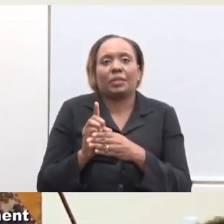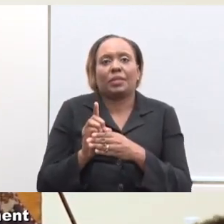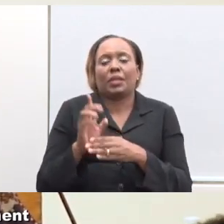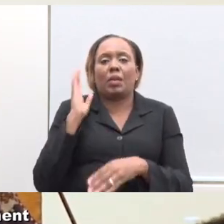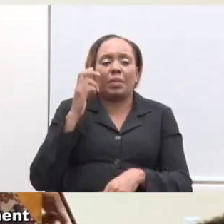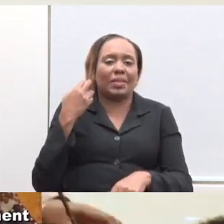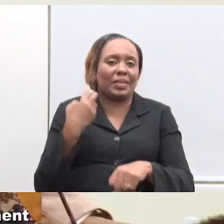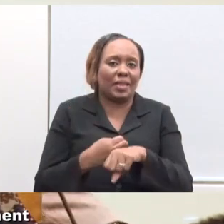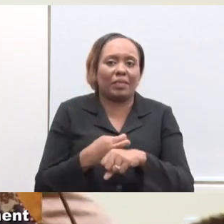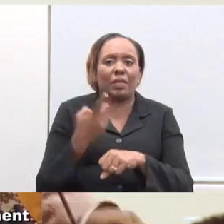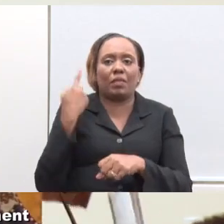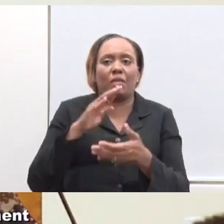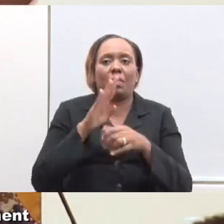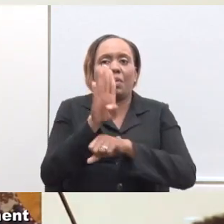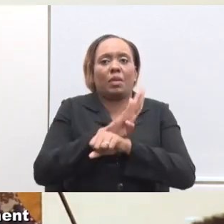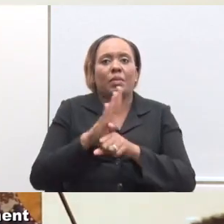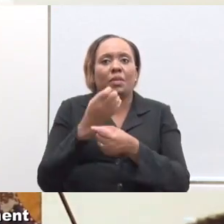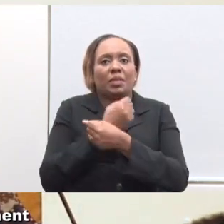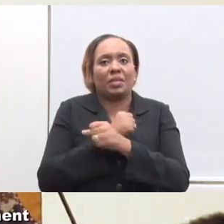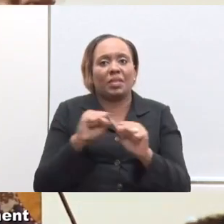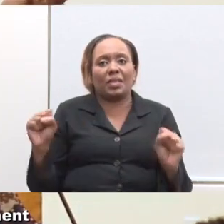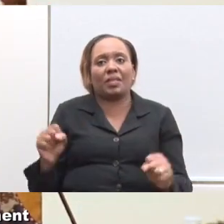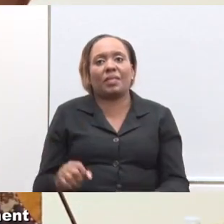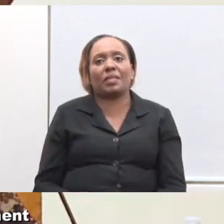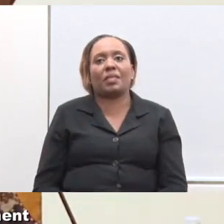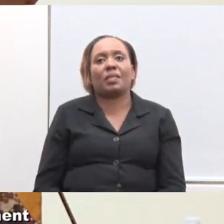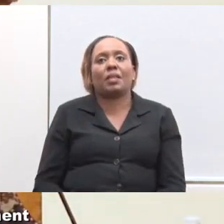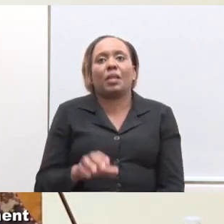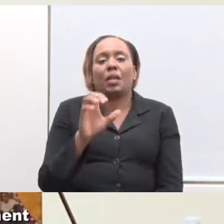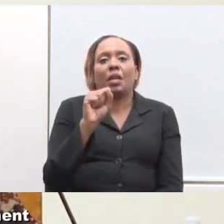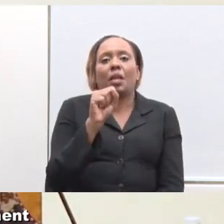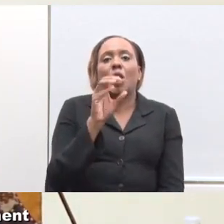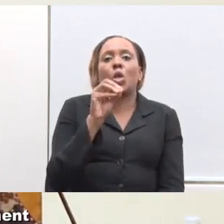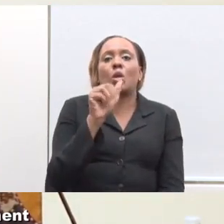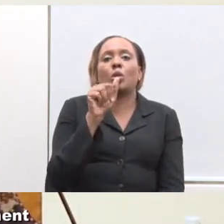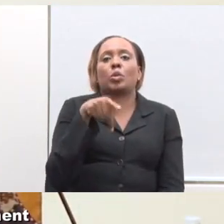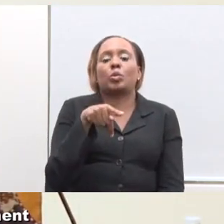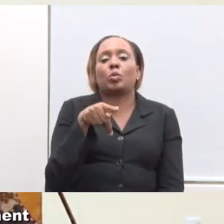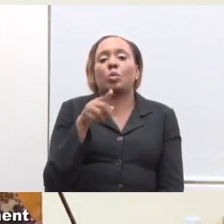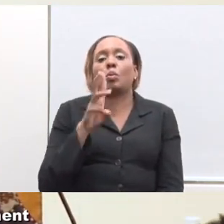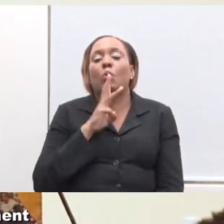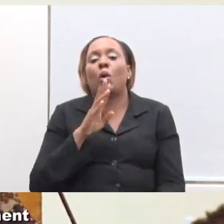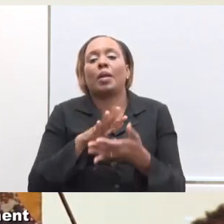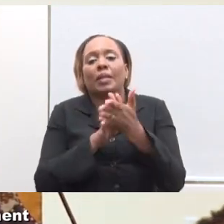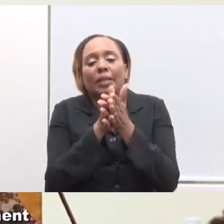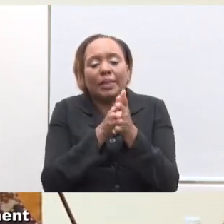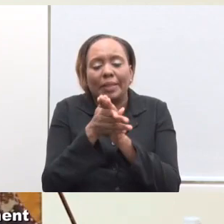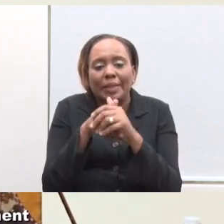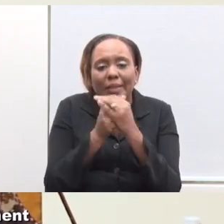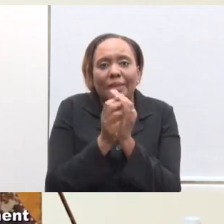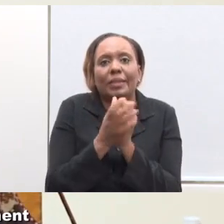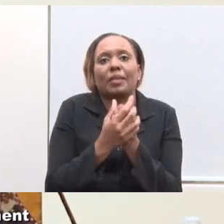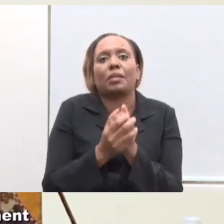keep Barbados safe. Sanitizer, soap and water, whatever it is, use it.